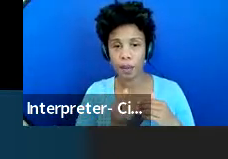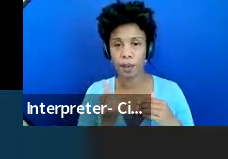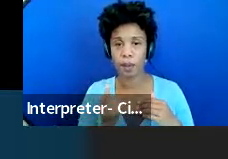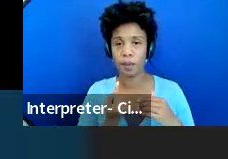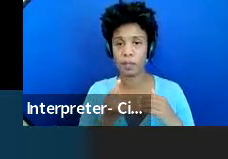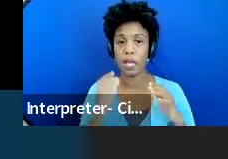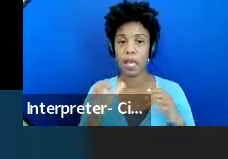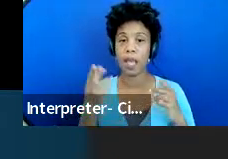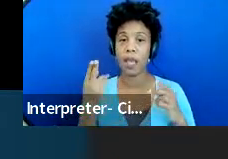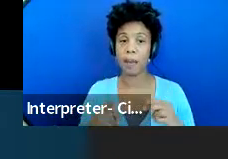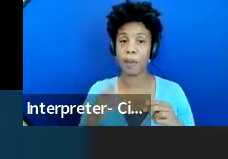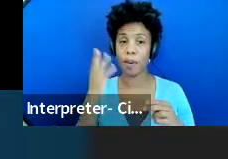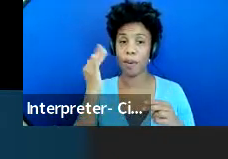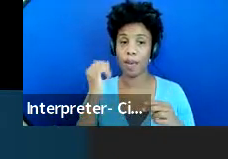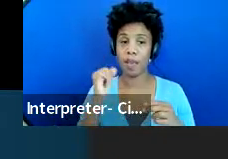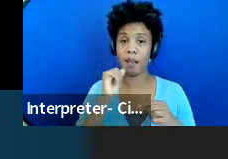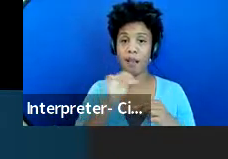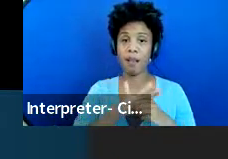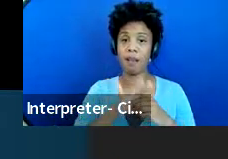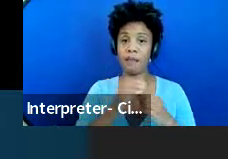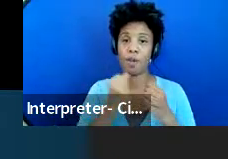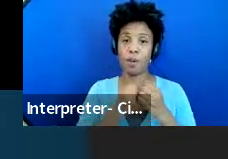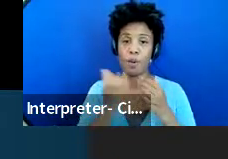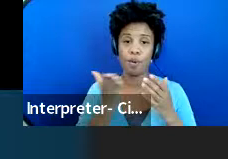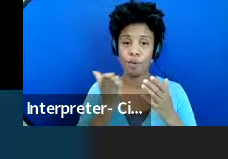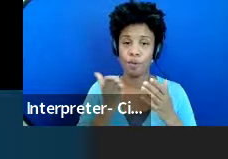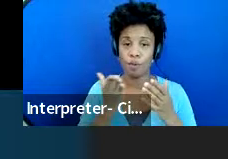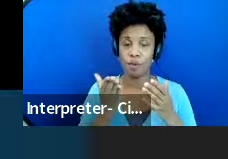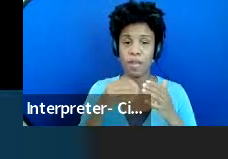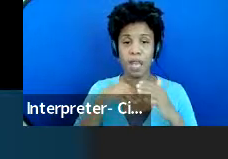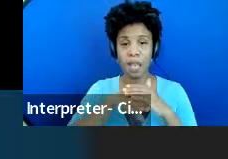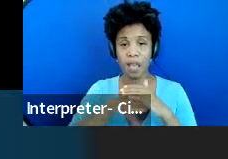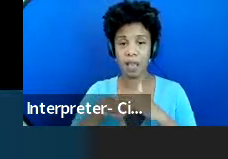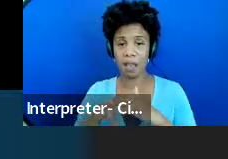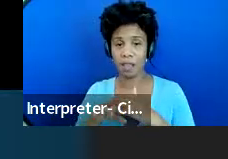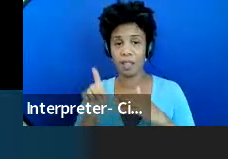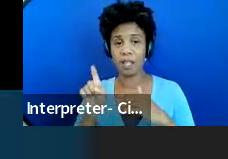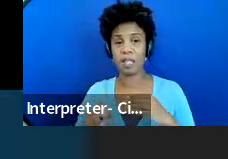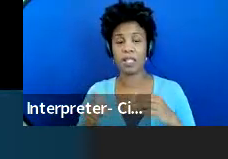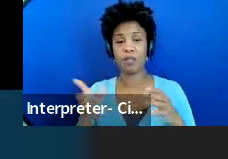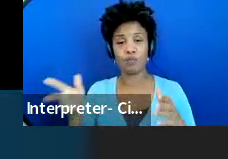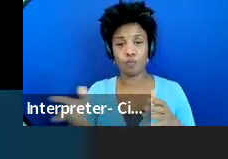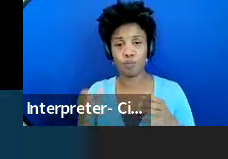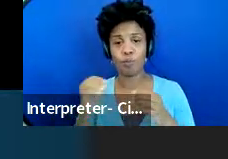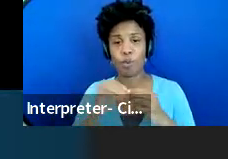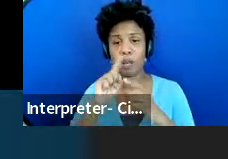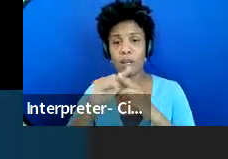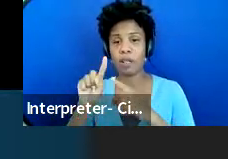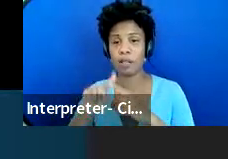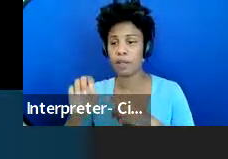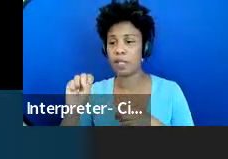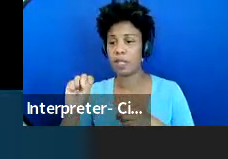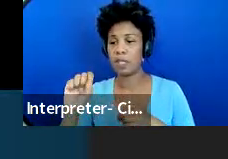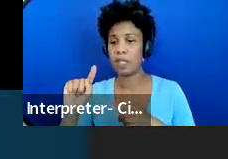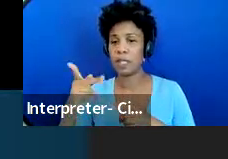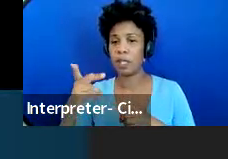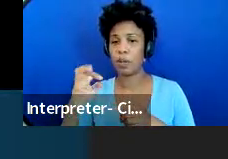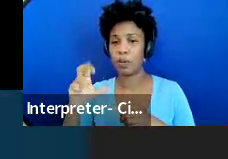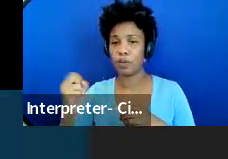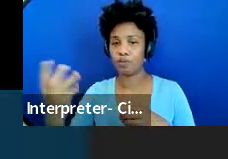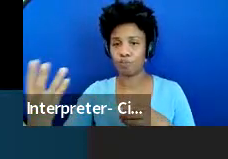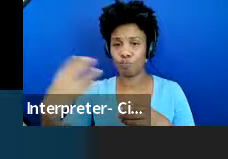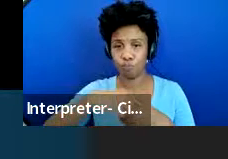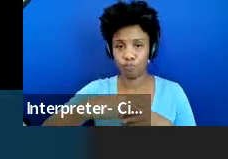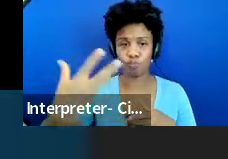strategic initiatives to engage different stakeholders, multiple stakeholders, in order to be able to provide services to